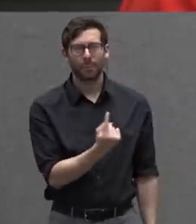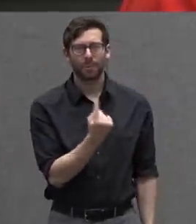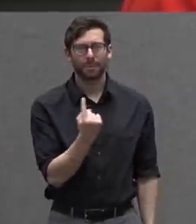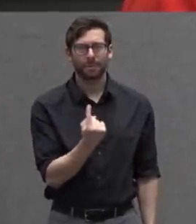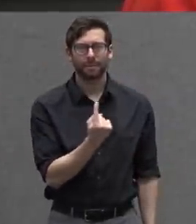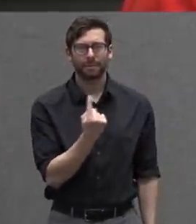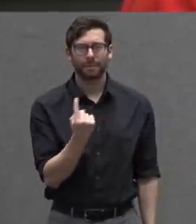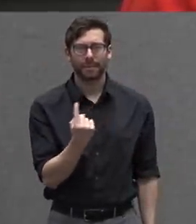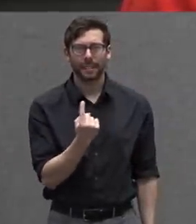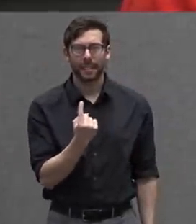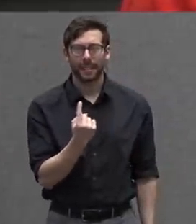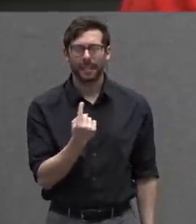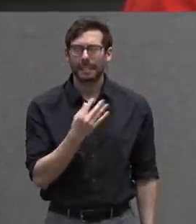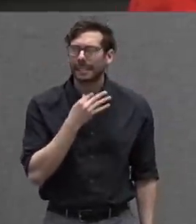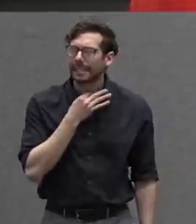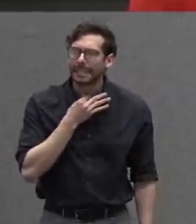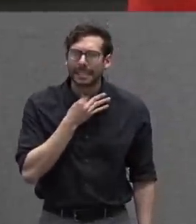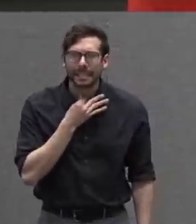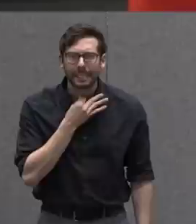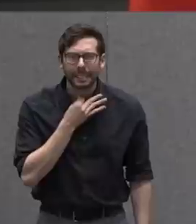I wonder how she'll escape.